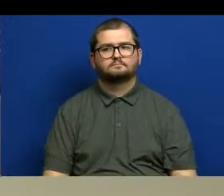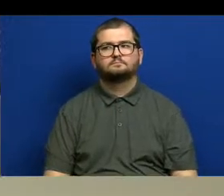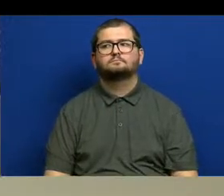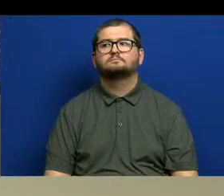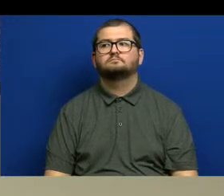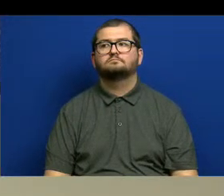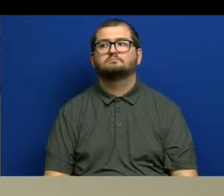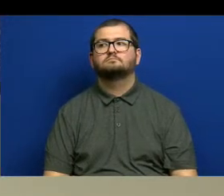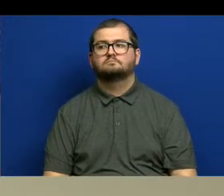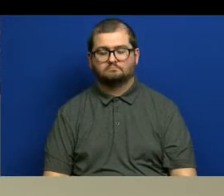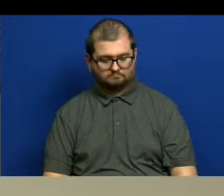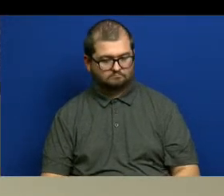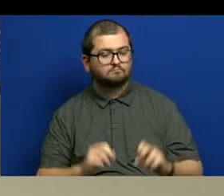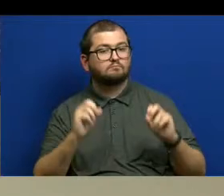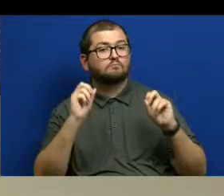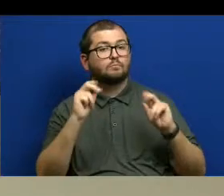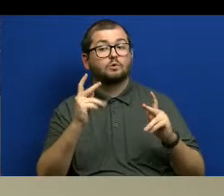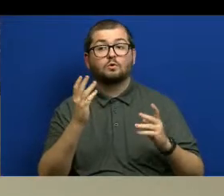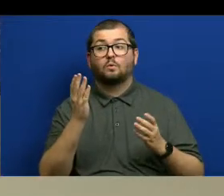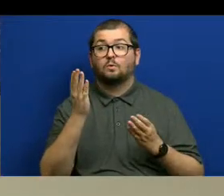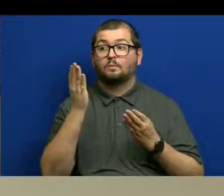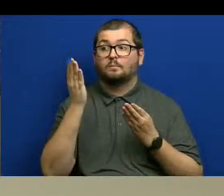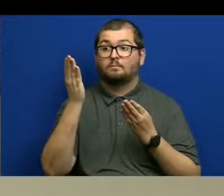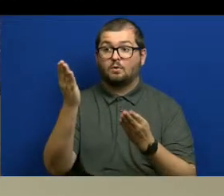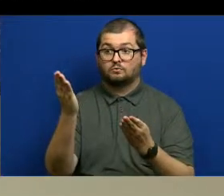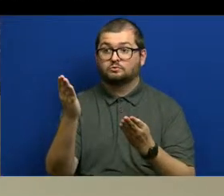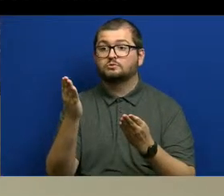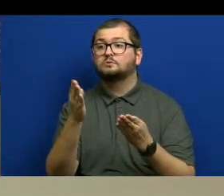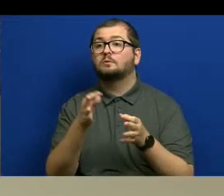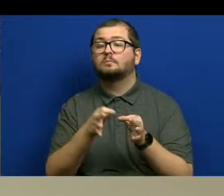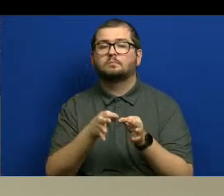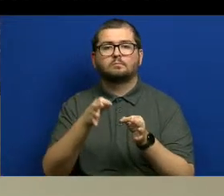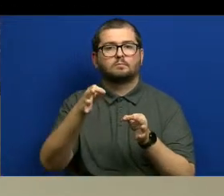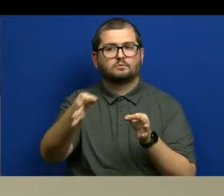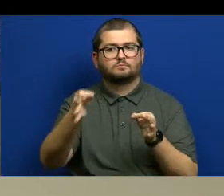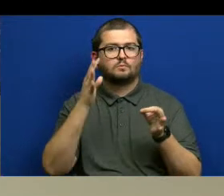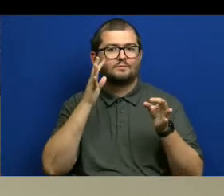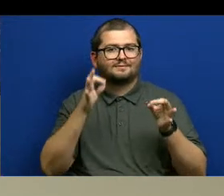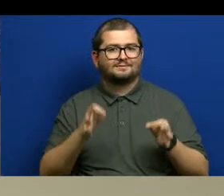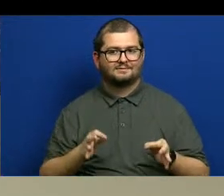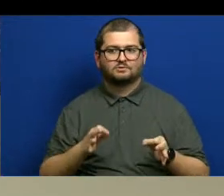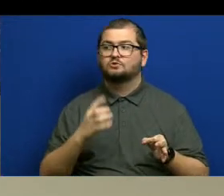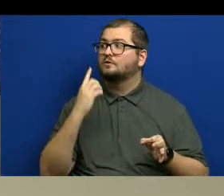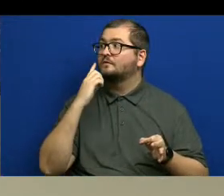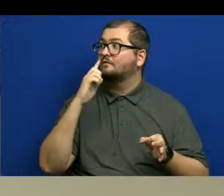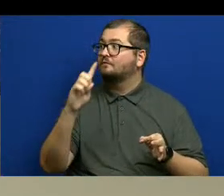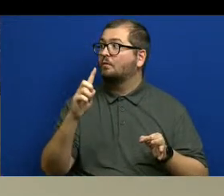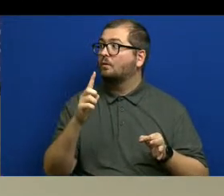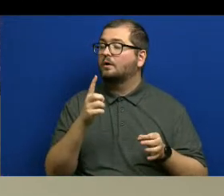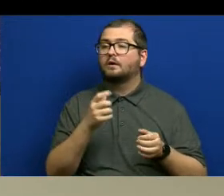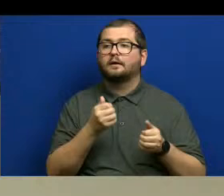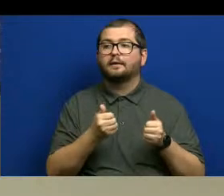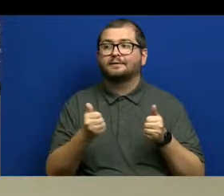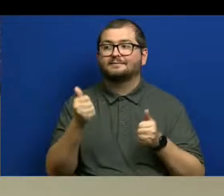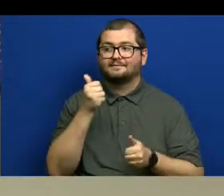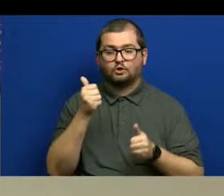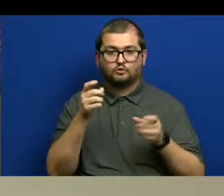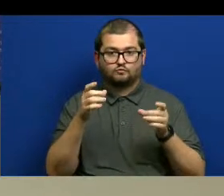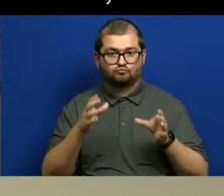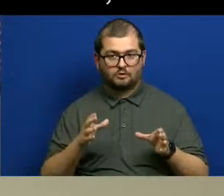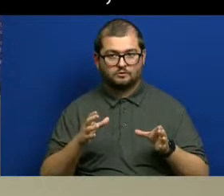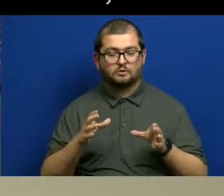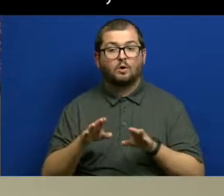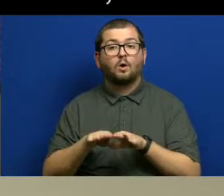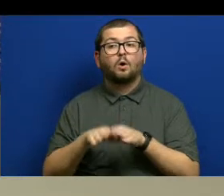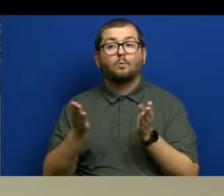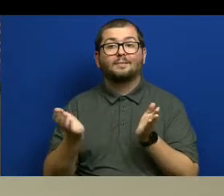Okay, so the motion is to postpone the decision for executive director, to reopen the